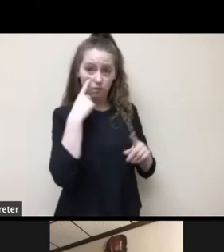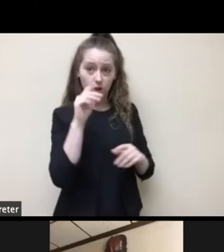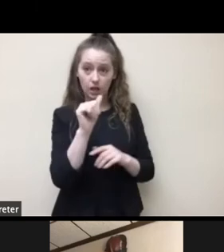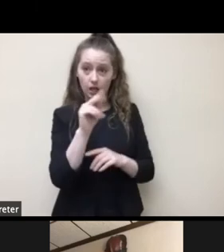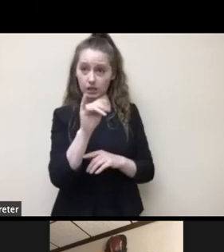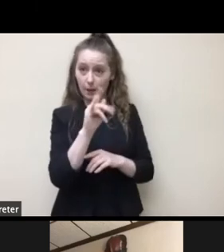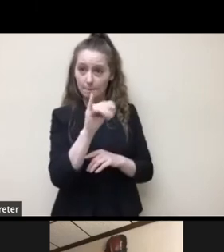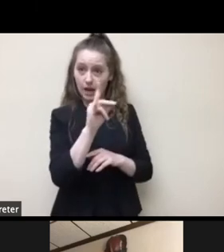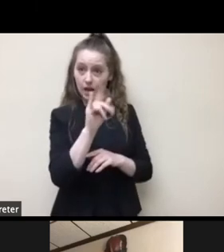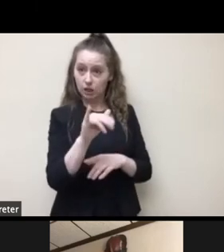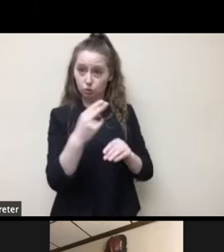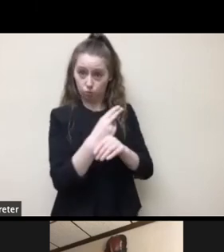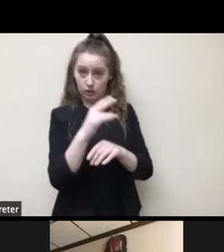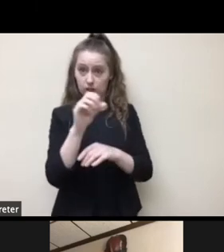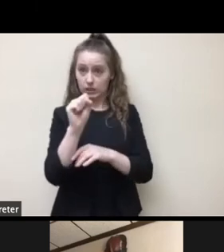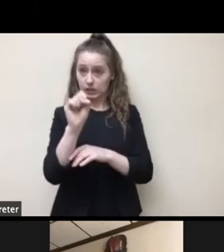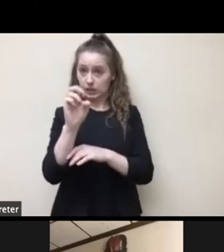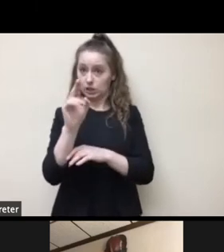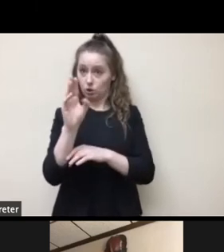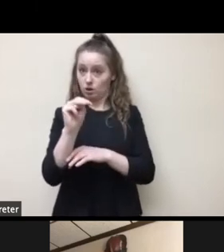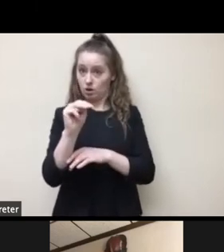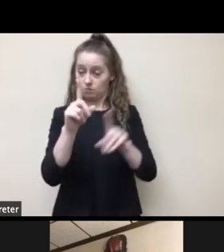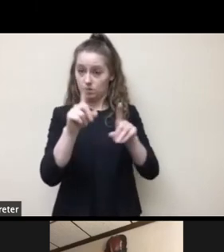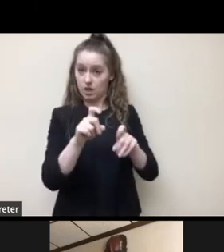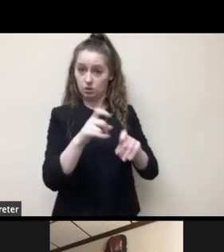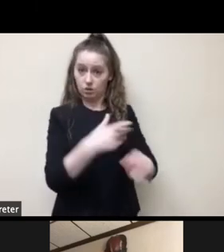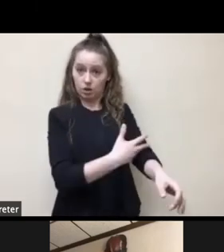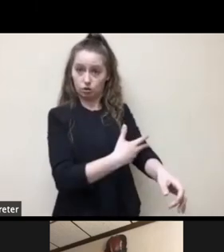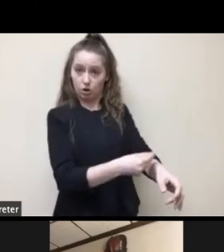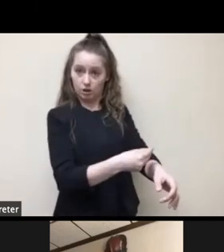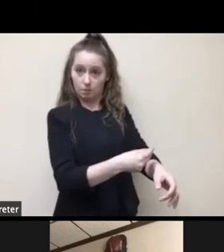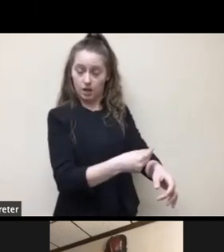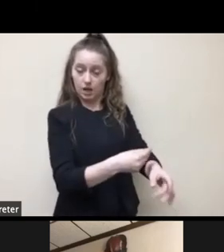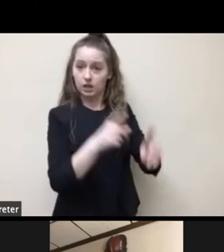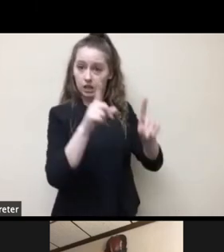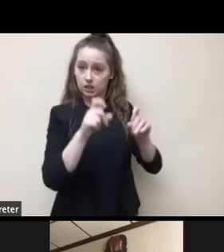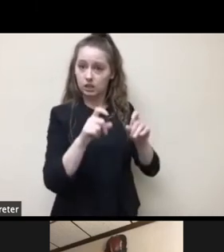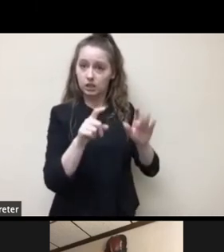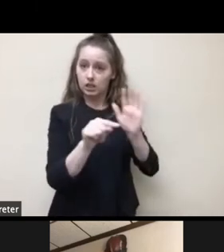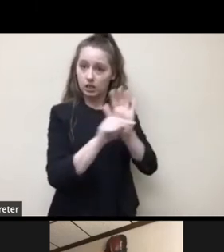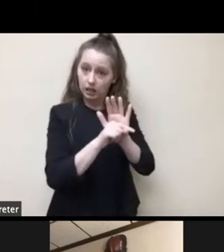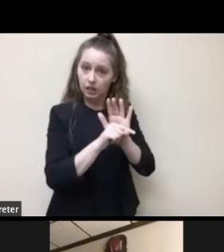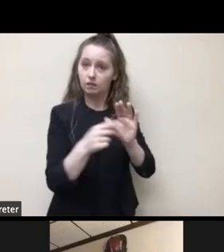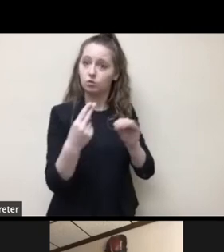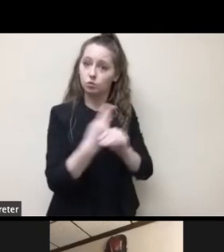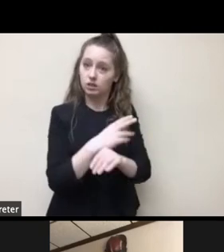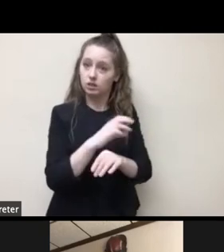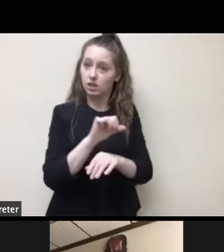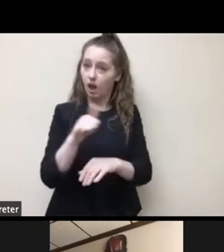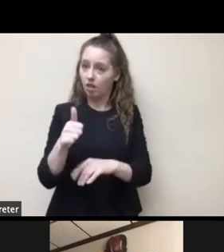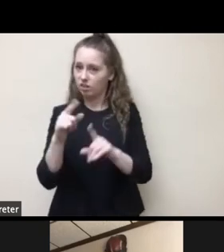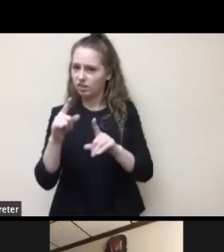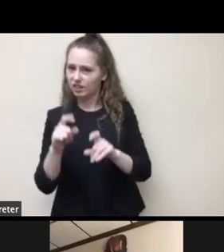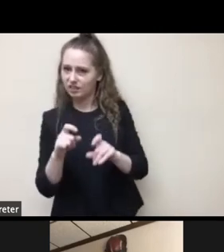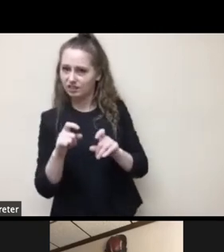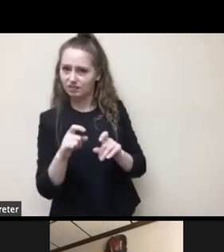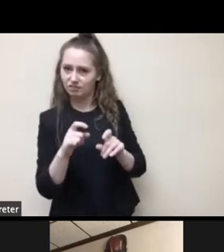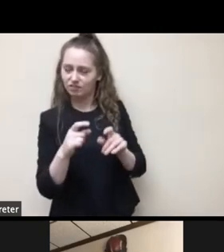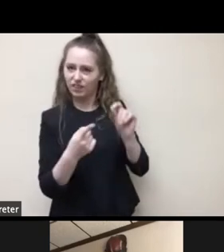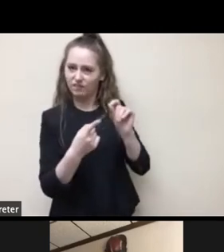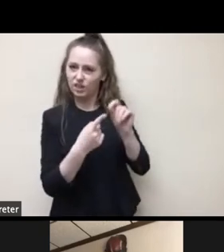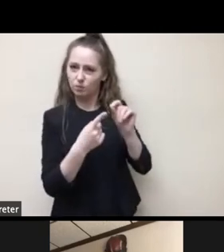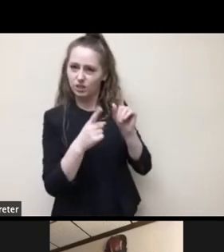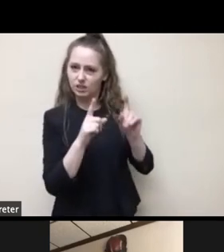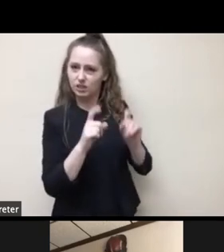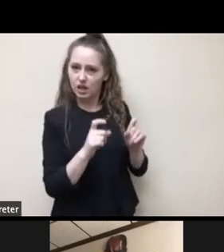serum test where you draw some blood, and then they tested negative using the other test, the finger prick test. FDA